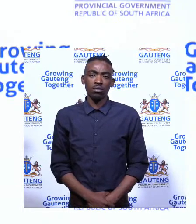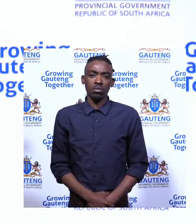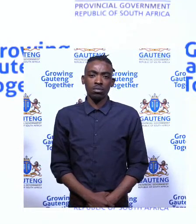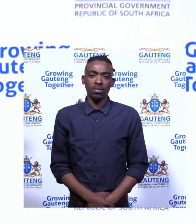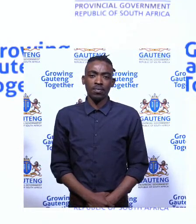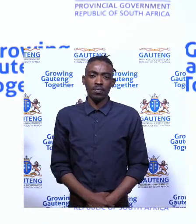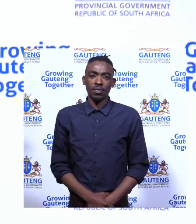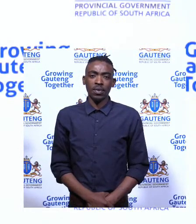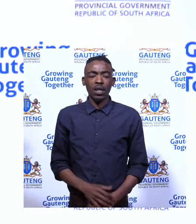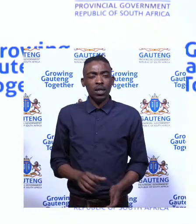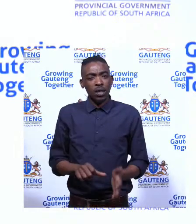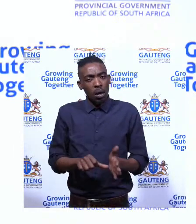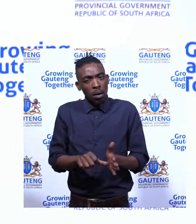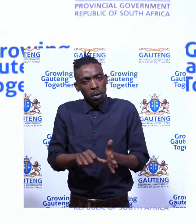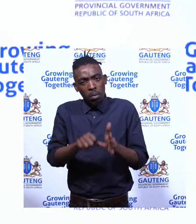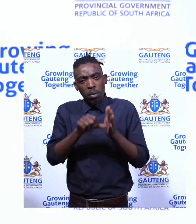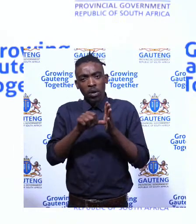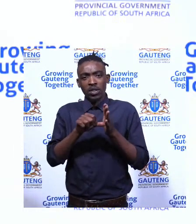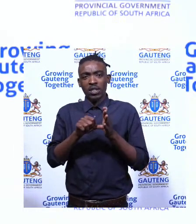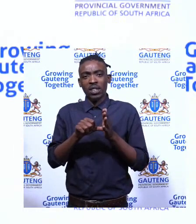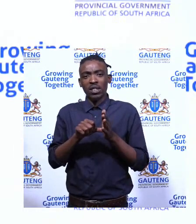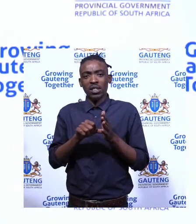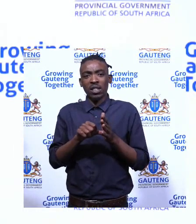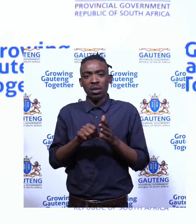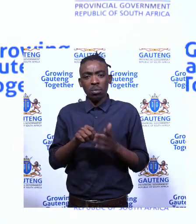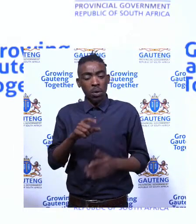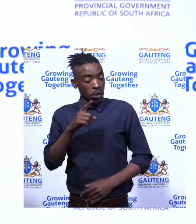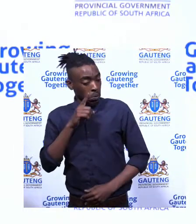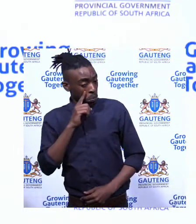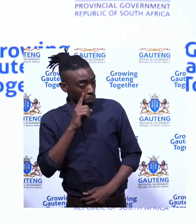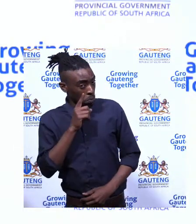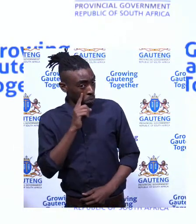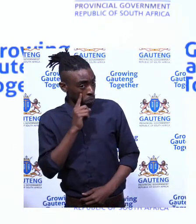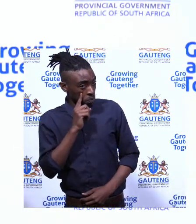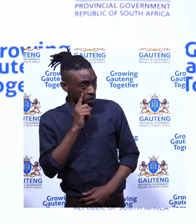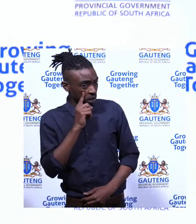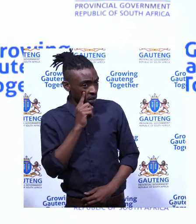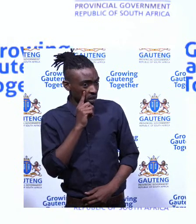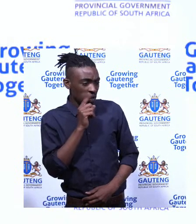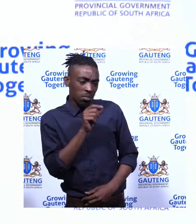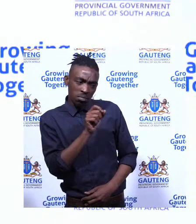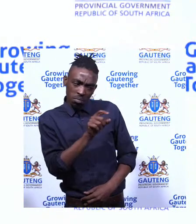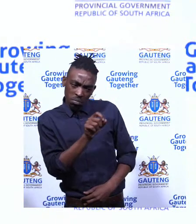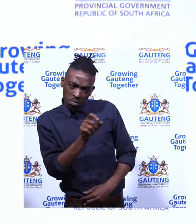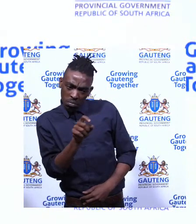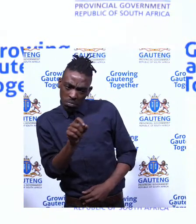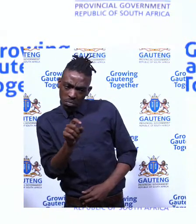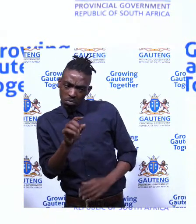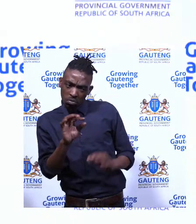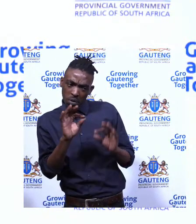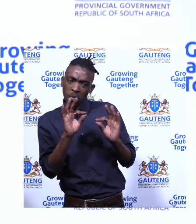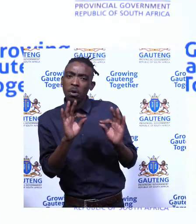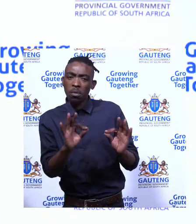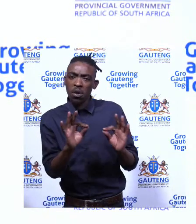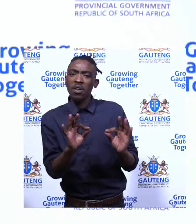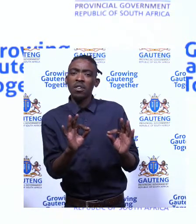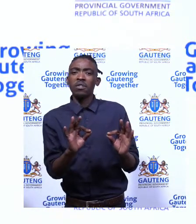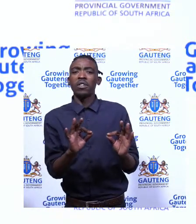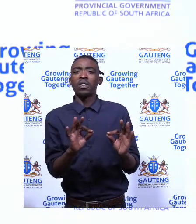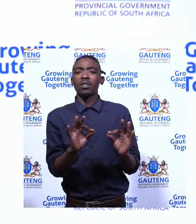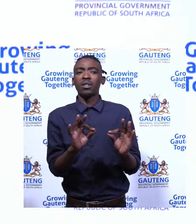are really jacked up in our system to provide that services. We are already